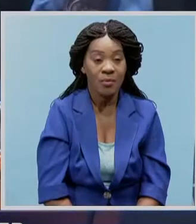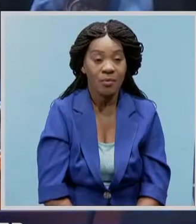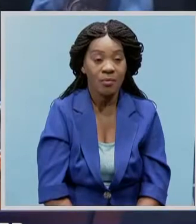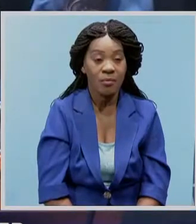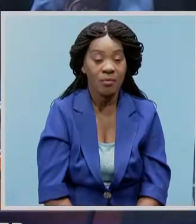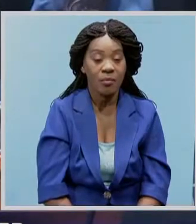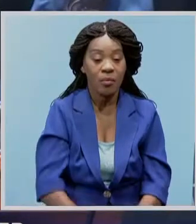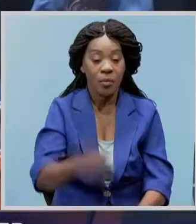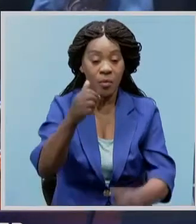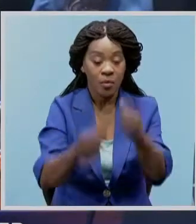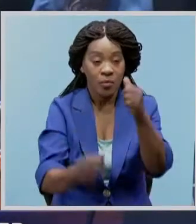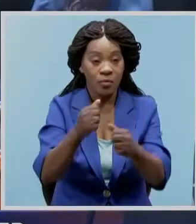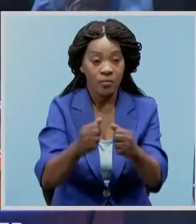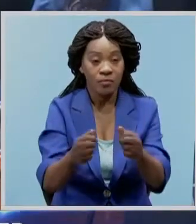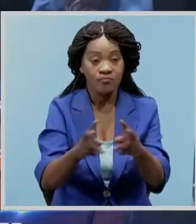equitable